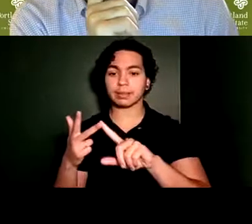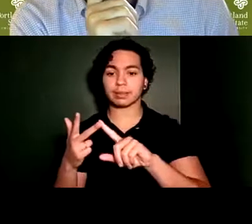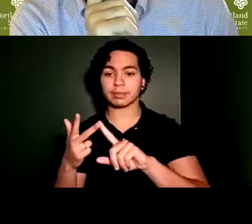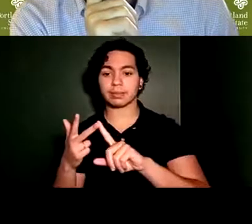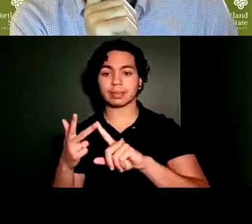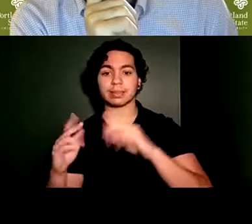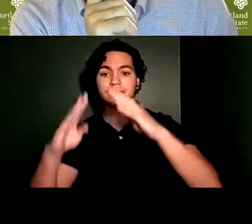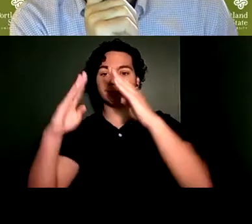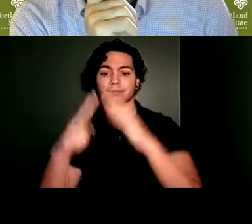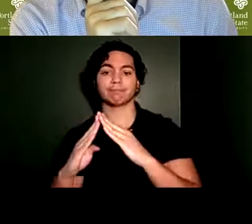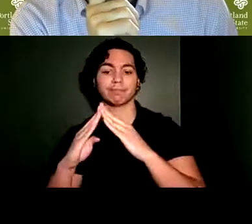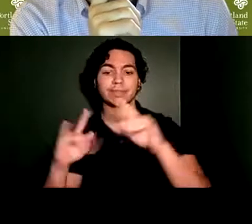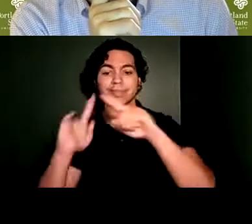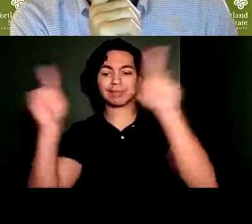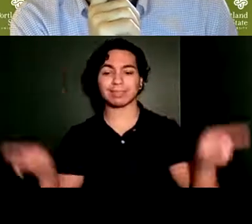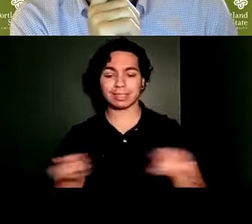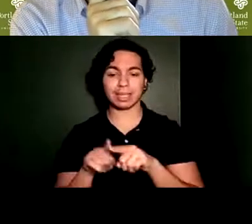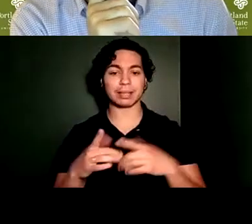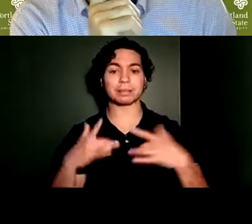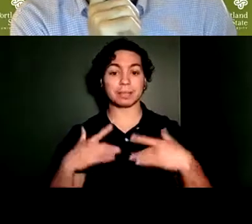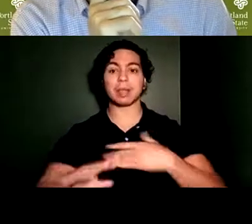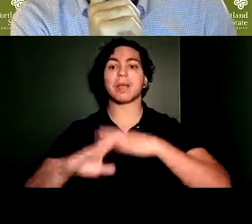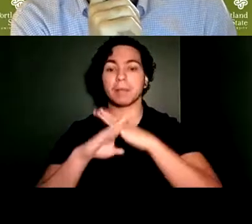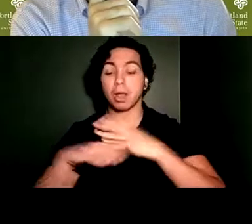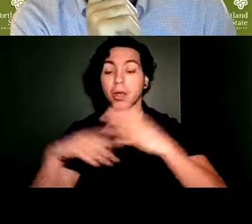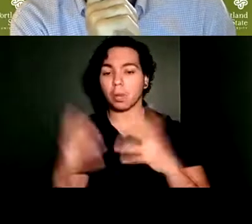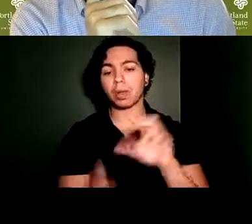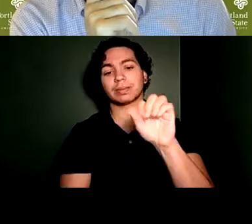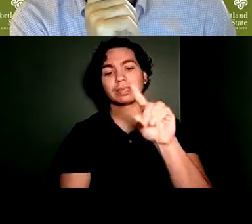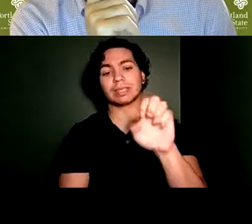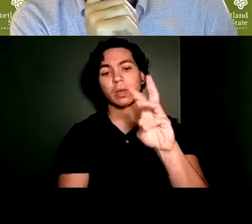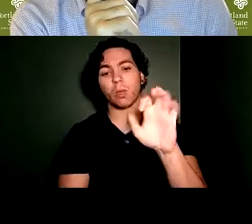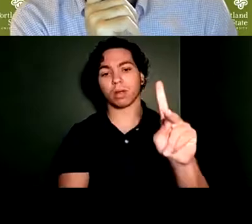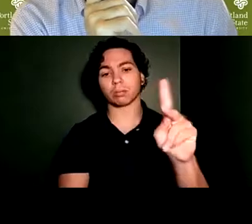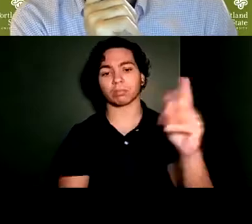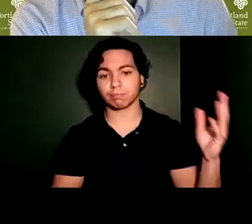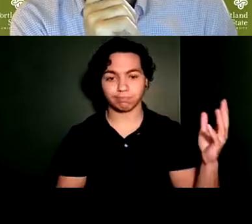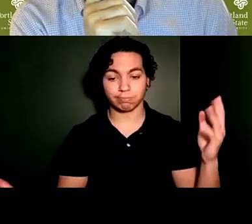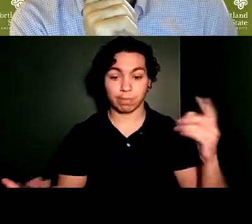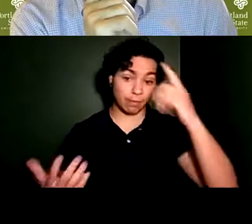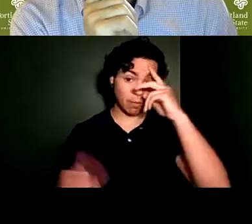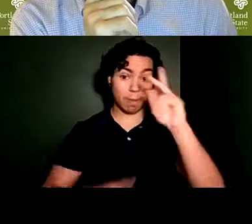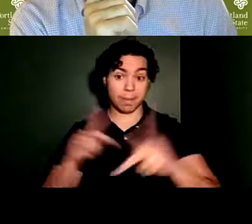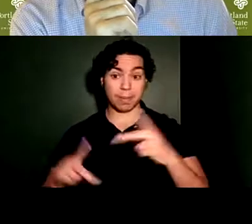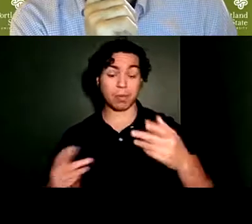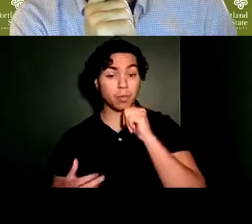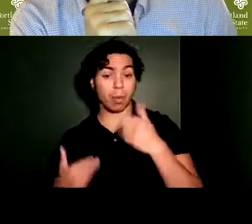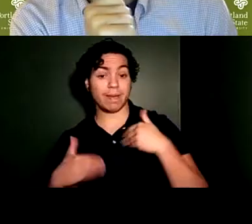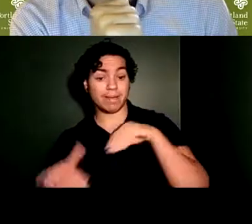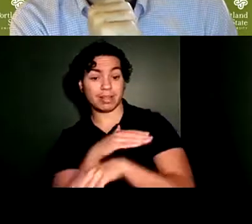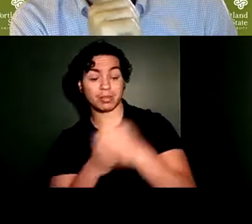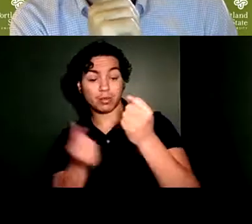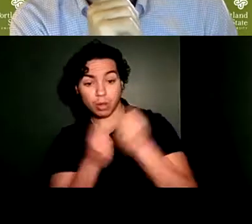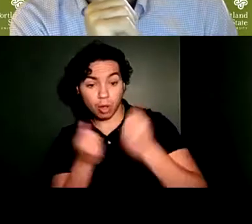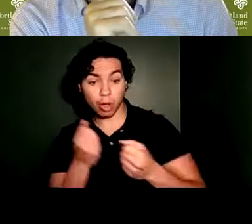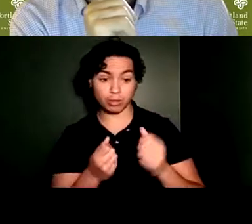signs, advertising, they end up blocking the sidewalk. And for pedestrians, and in particular for disabled folks who don't have access to cars, the sidewalks